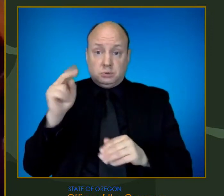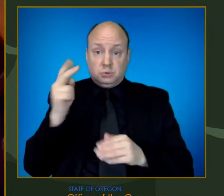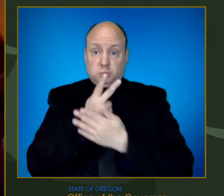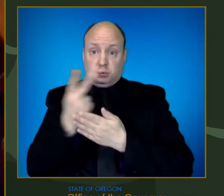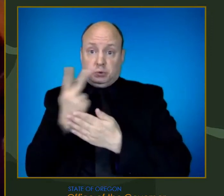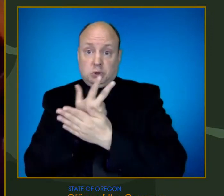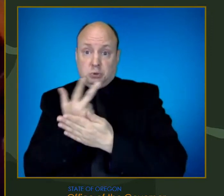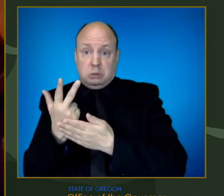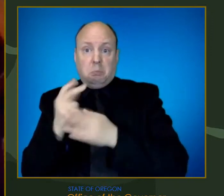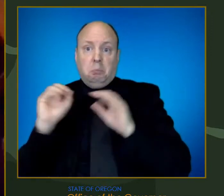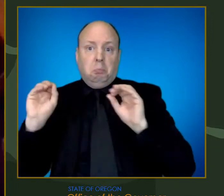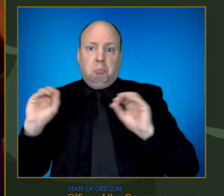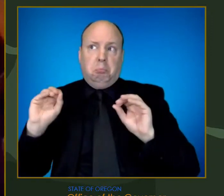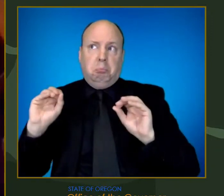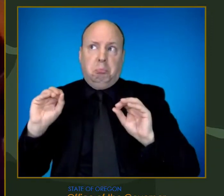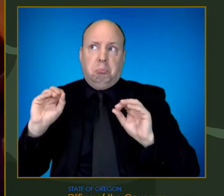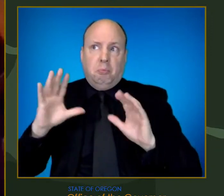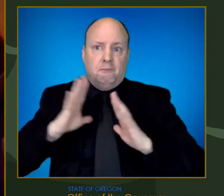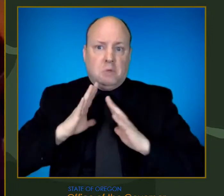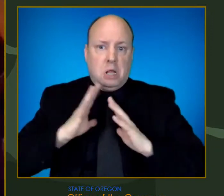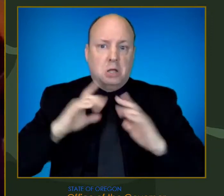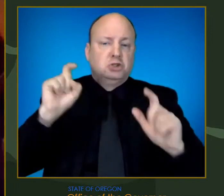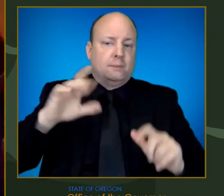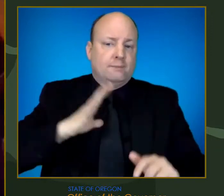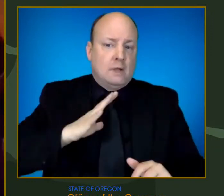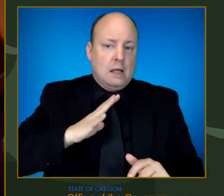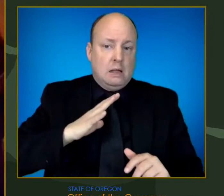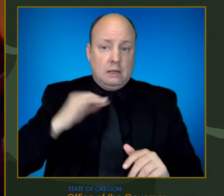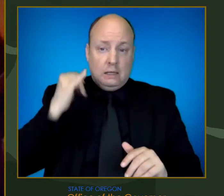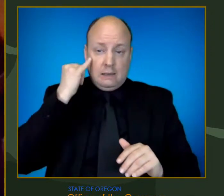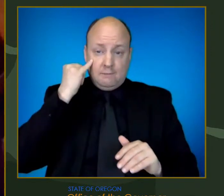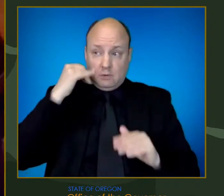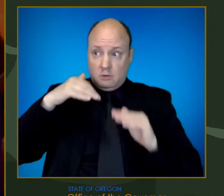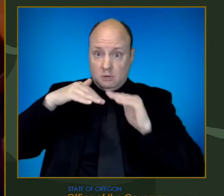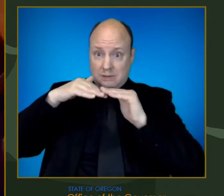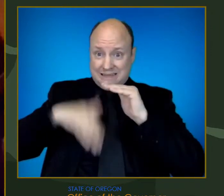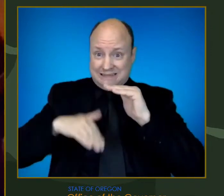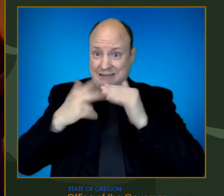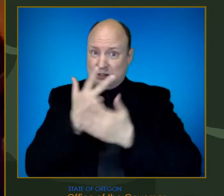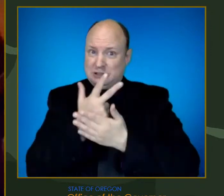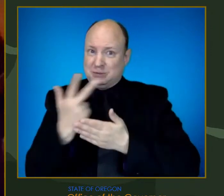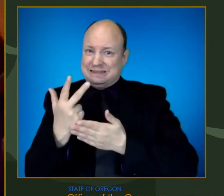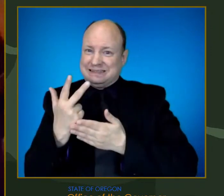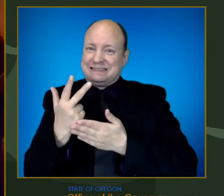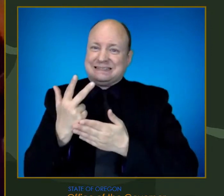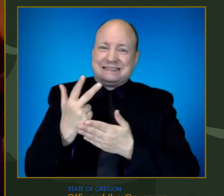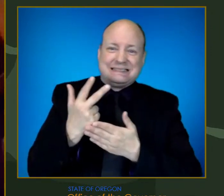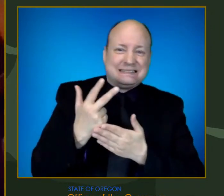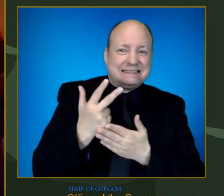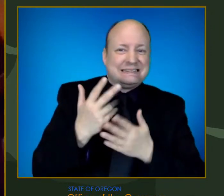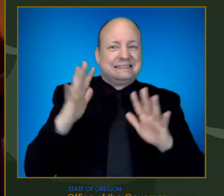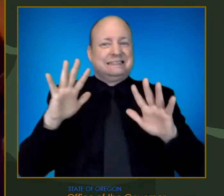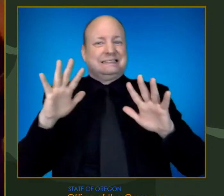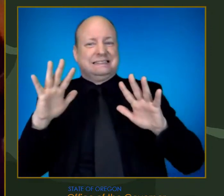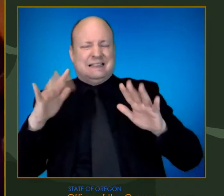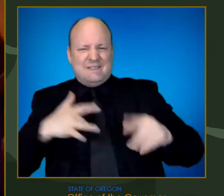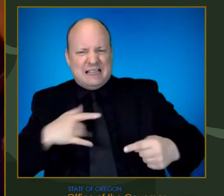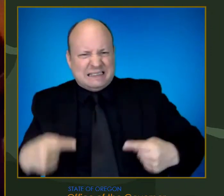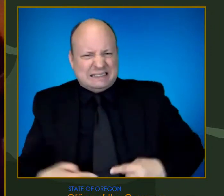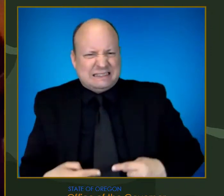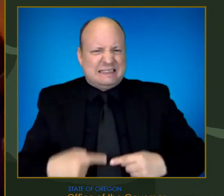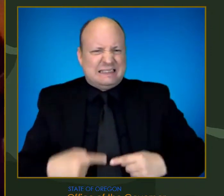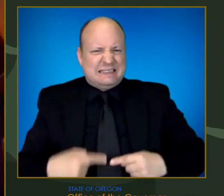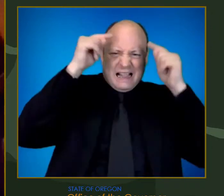been less than 3 weeks since you've gotten the vaccine and you develop a new severe headache, severe abdominal pain, shortness of breath, or leg swelling,